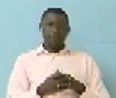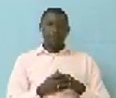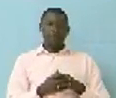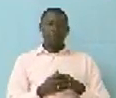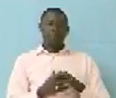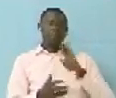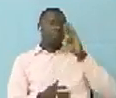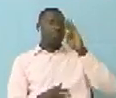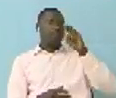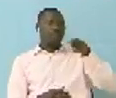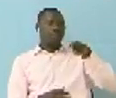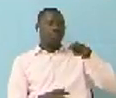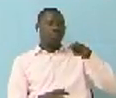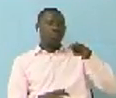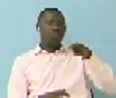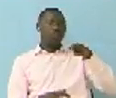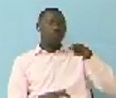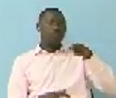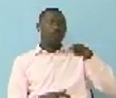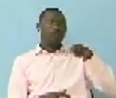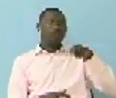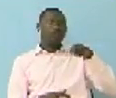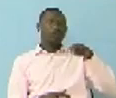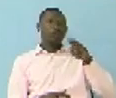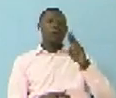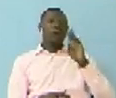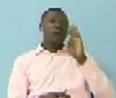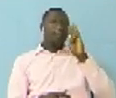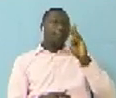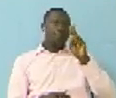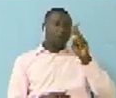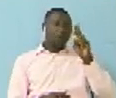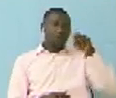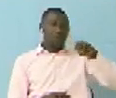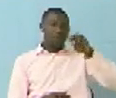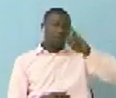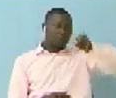Minja's involvement was the first to be known.